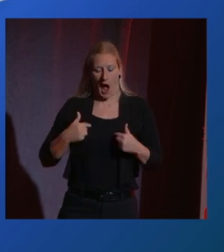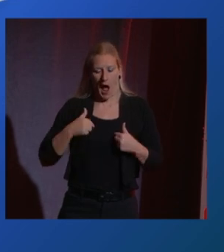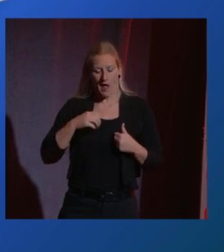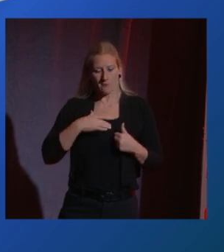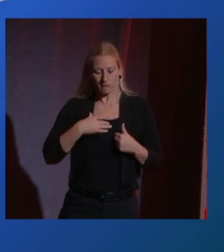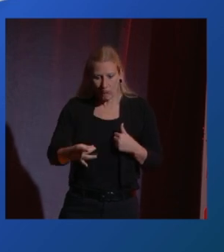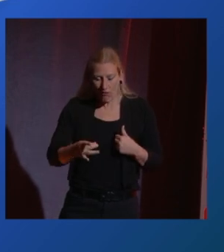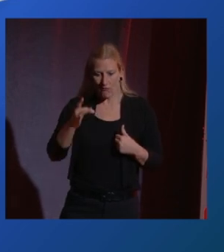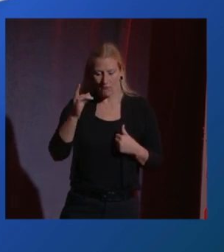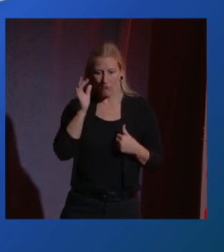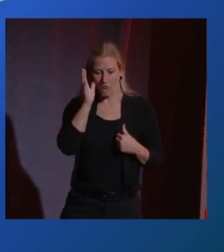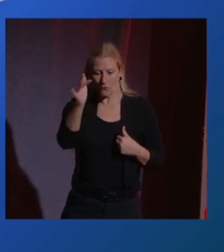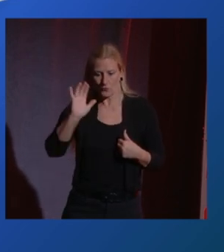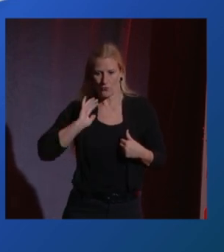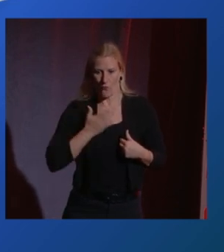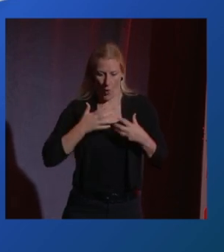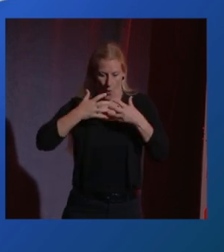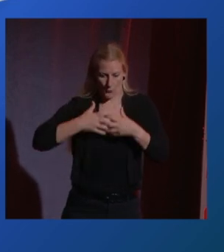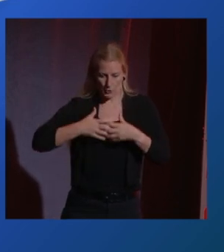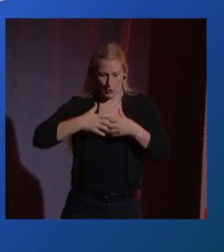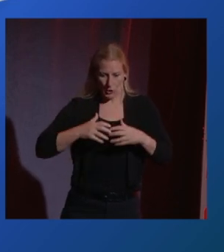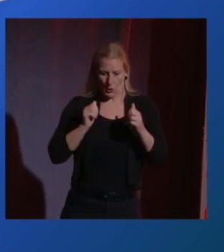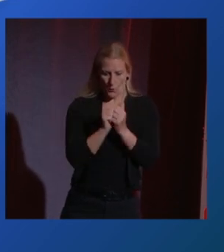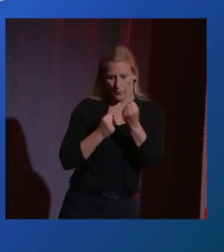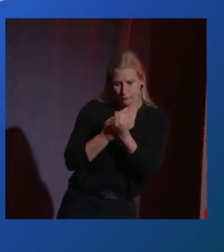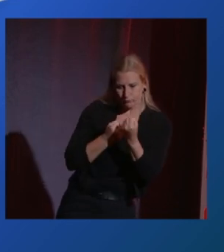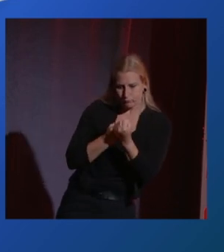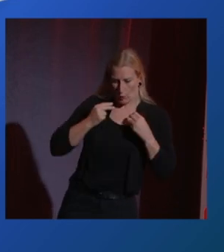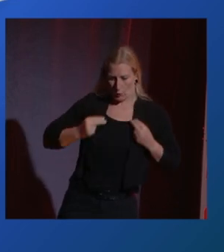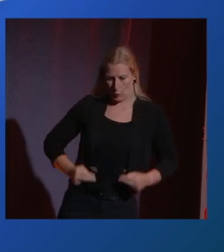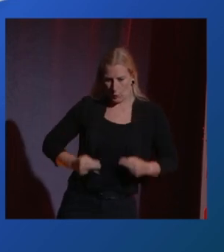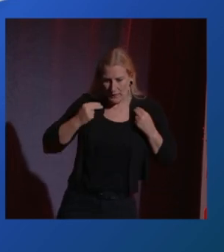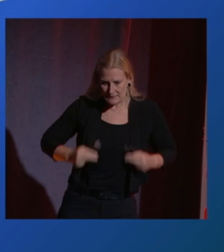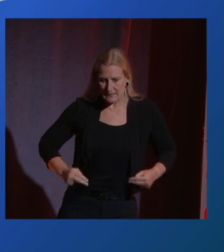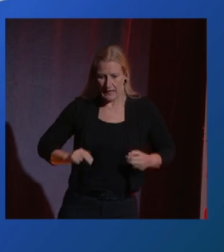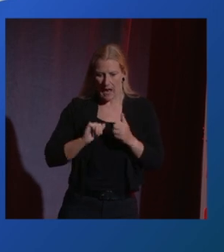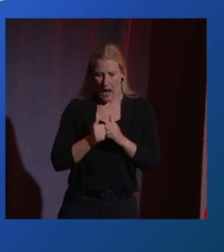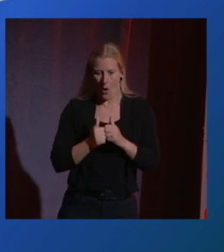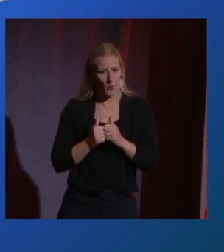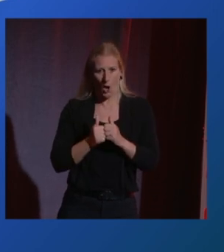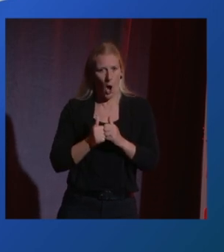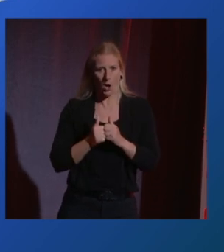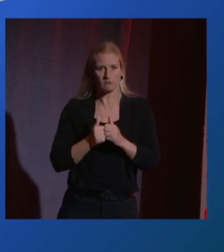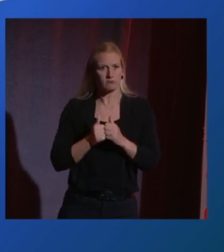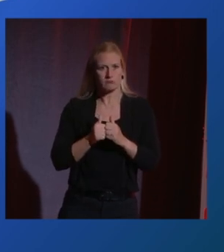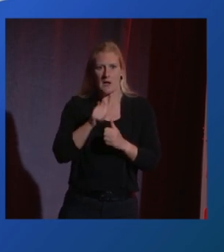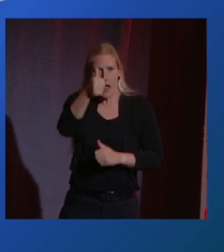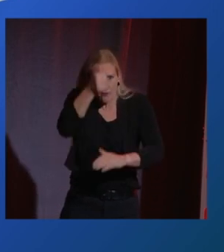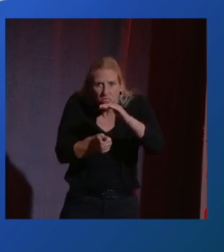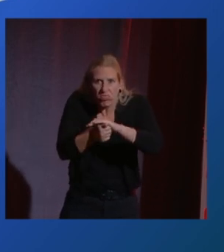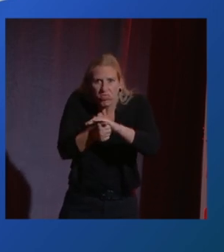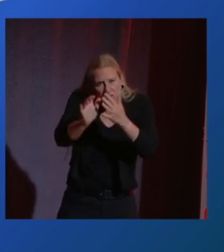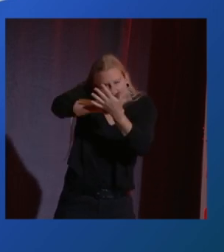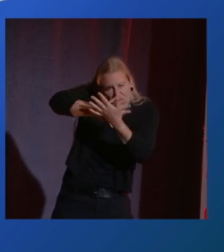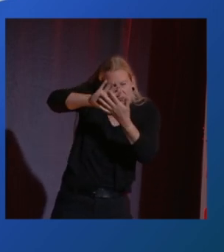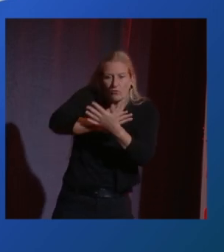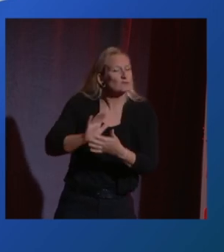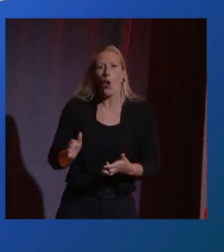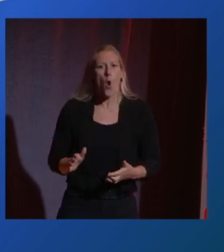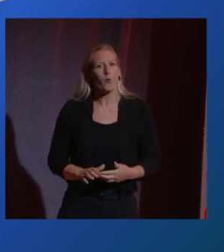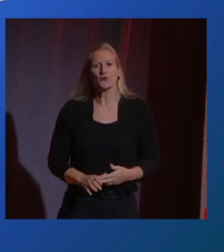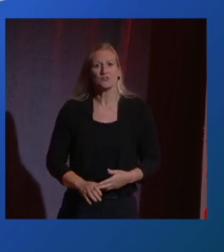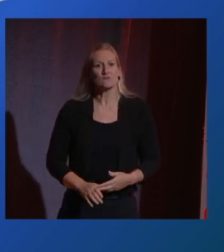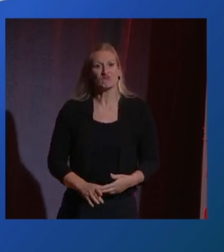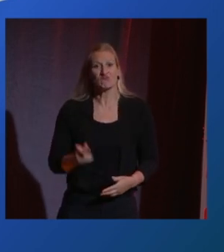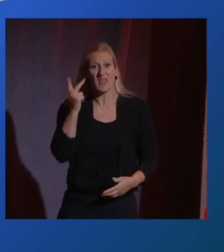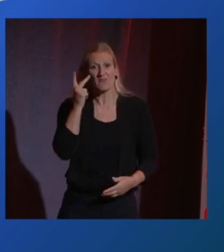transparency looks like and that you've got an agency and you've got a team frankly that's dedicated to calling balls and Strikes just calling it like